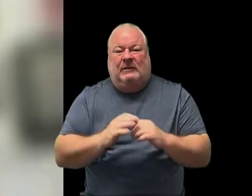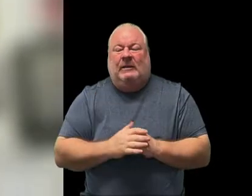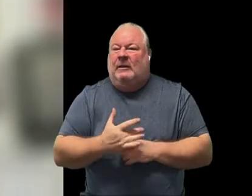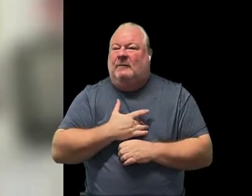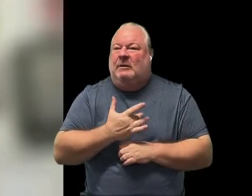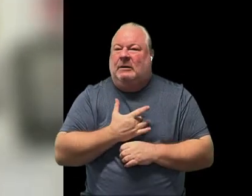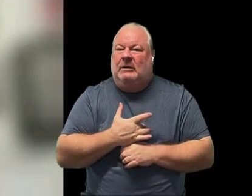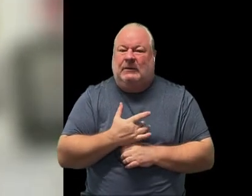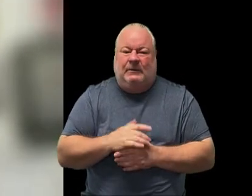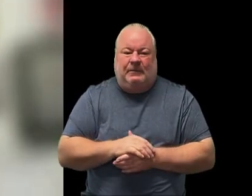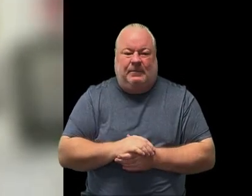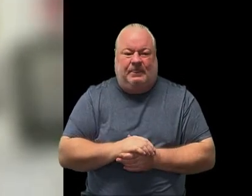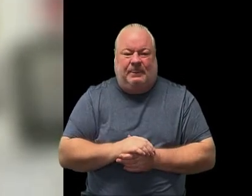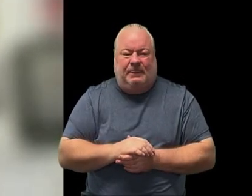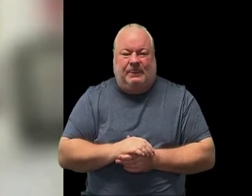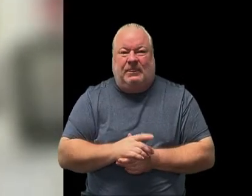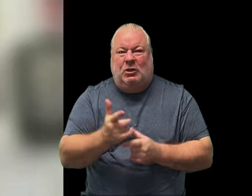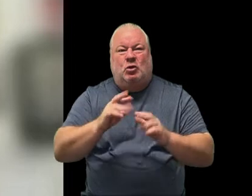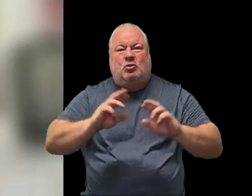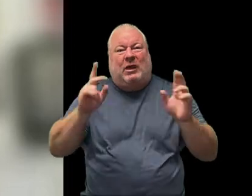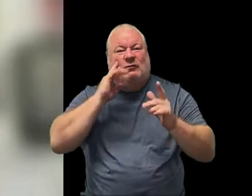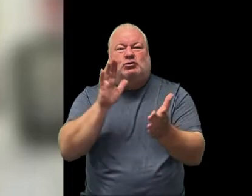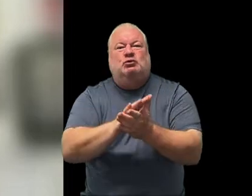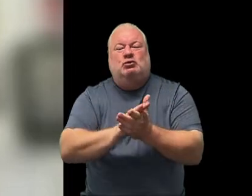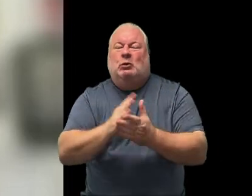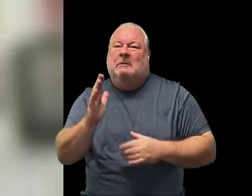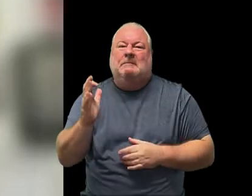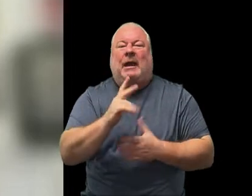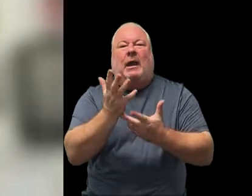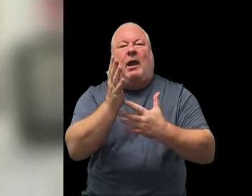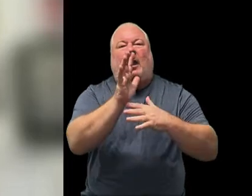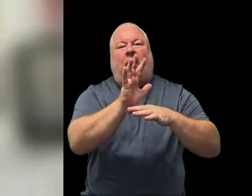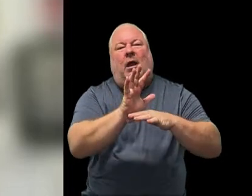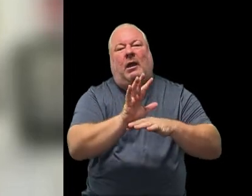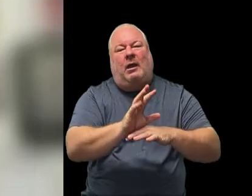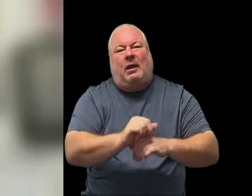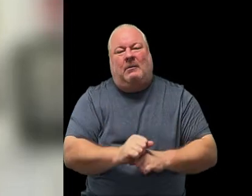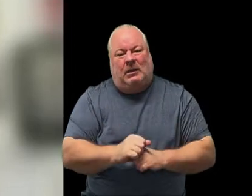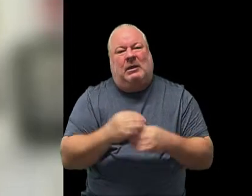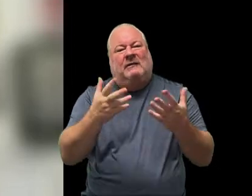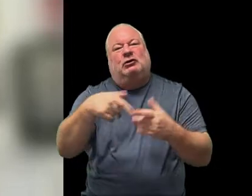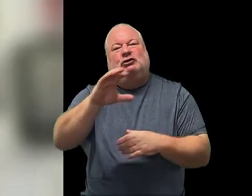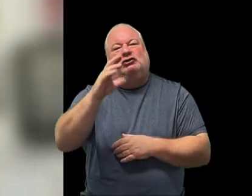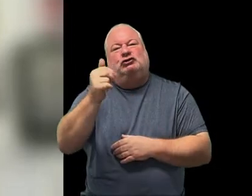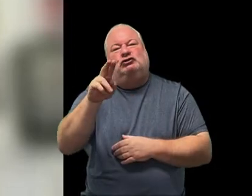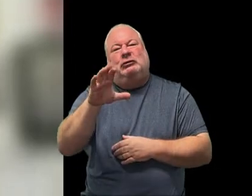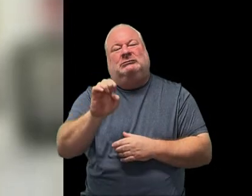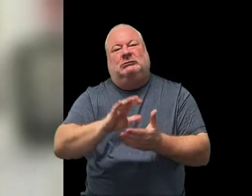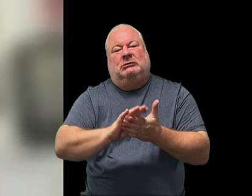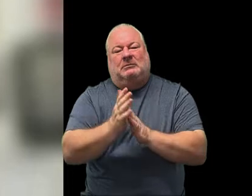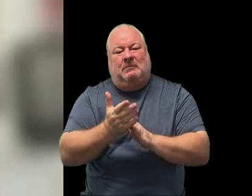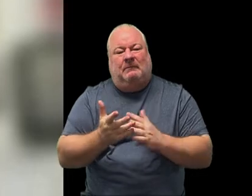feel like they're ready for school, give you a chance to